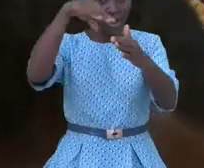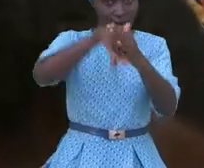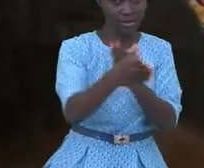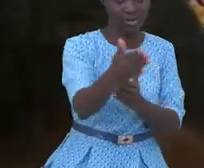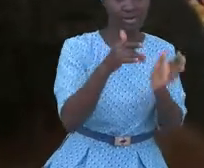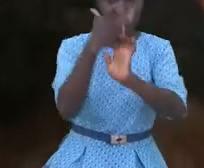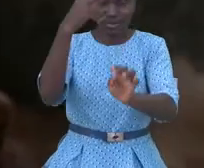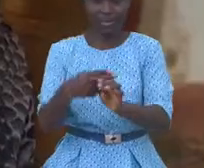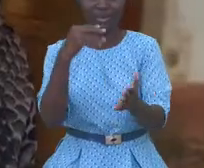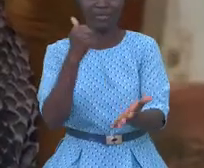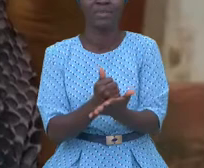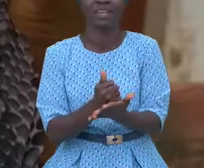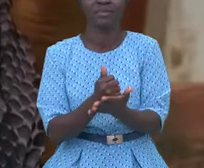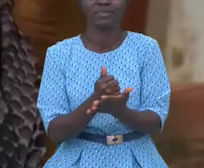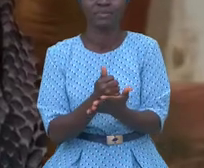Amen.